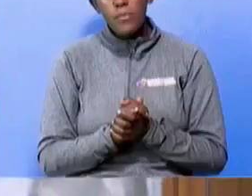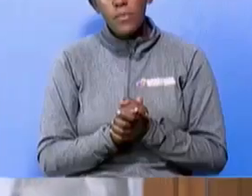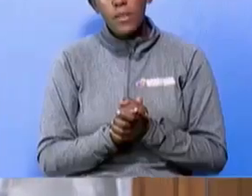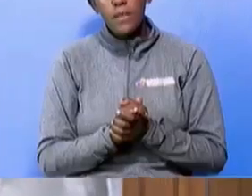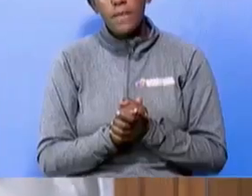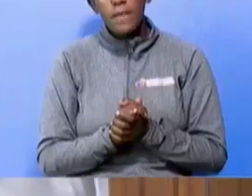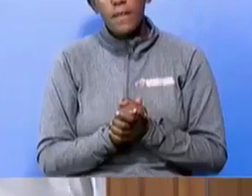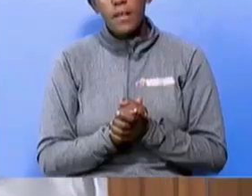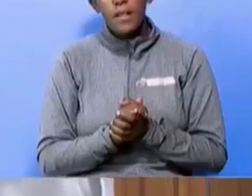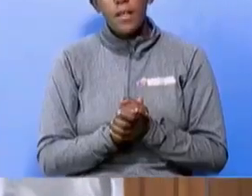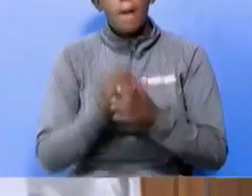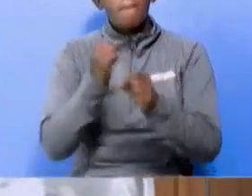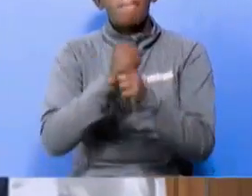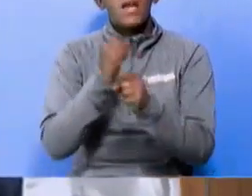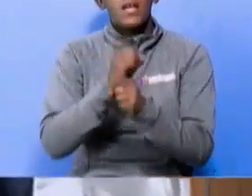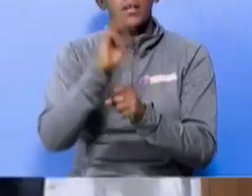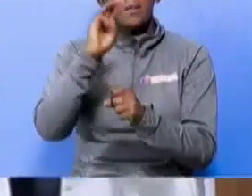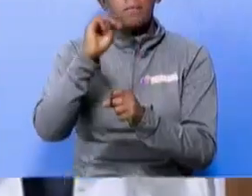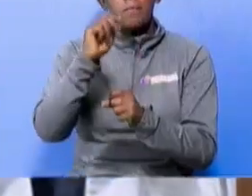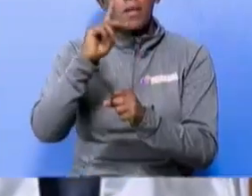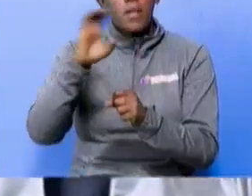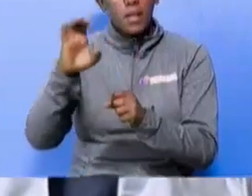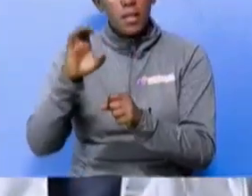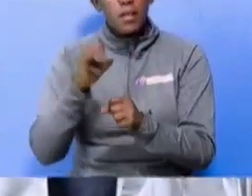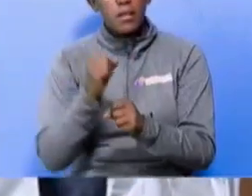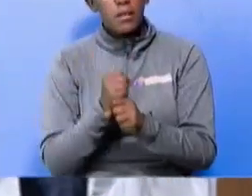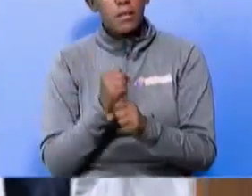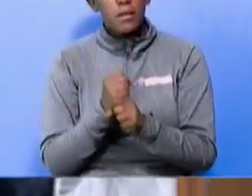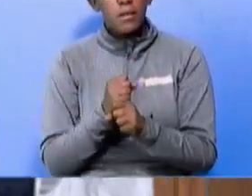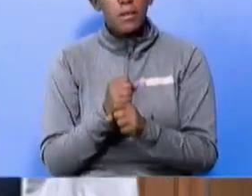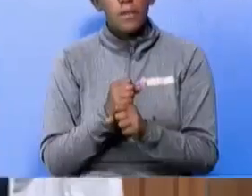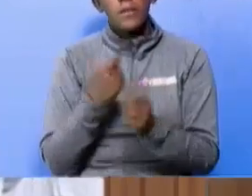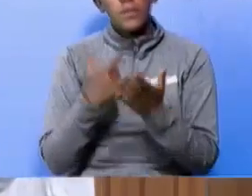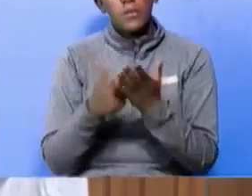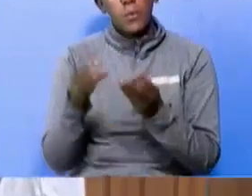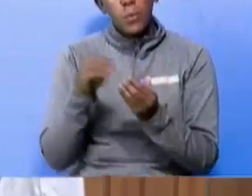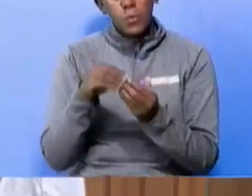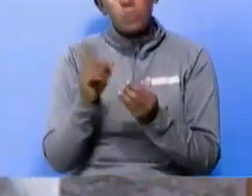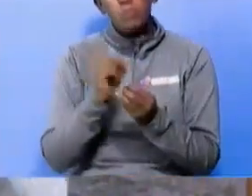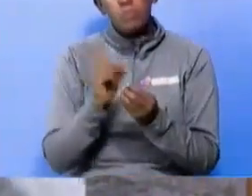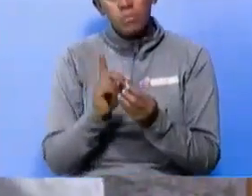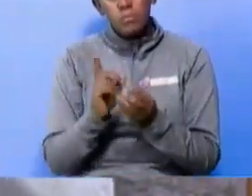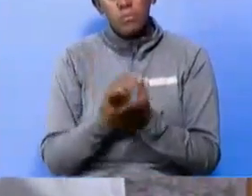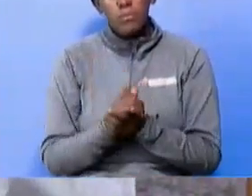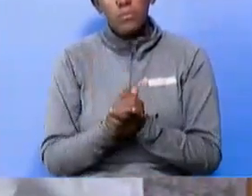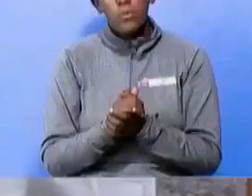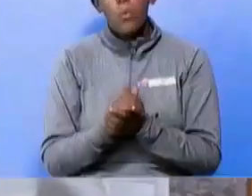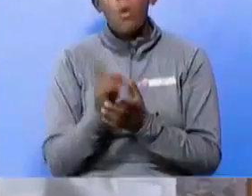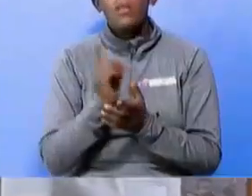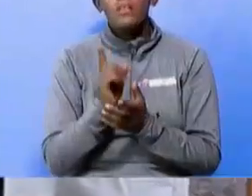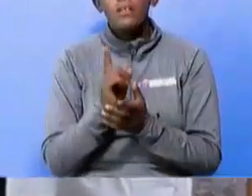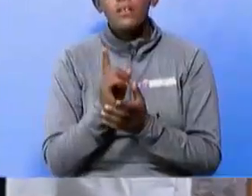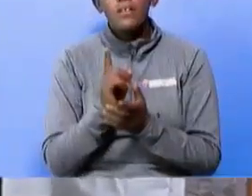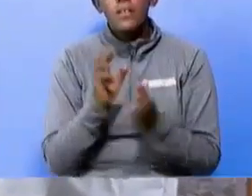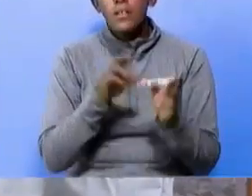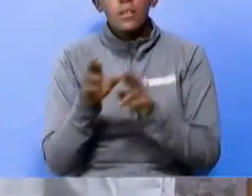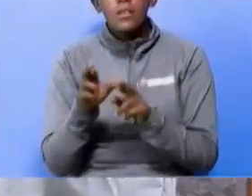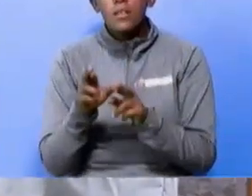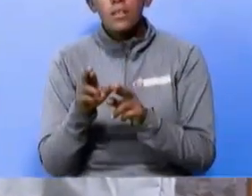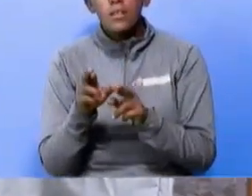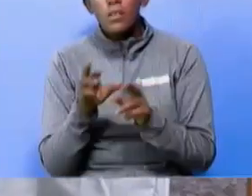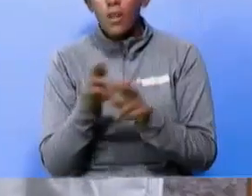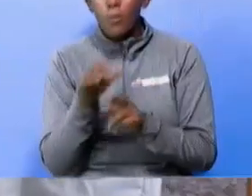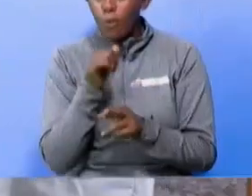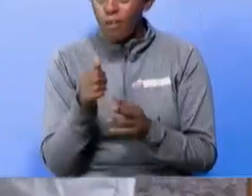How about make? Exactly. This also belongs to what? An irregular verb.